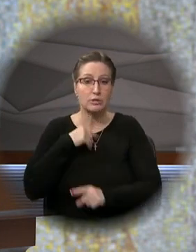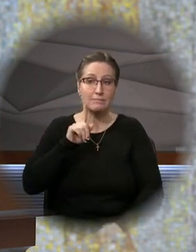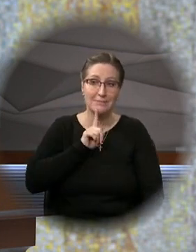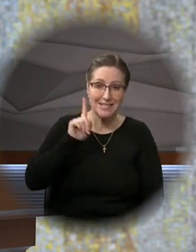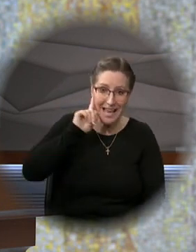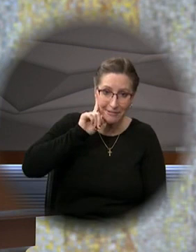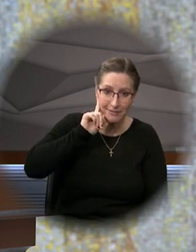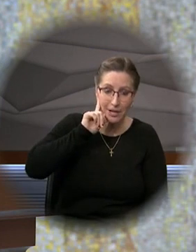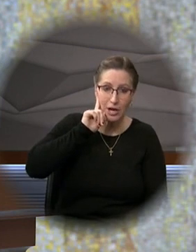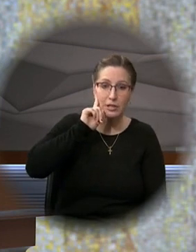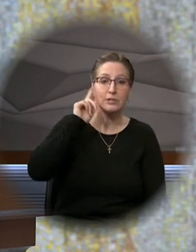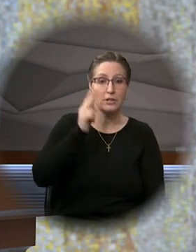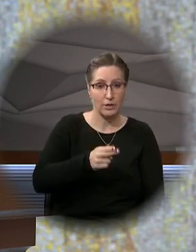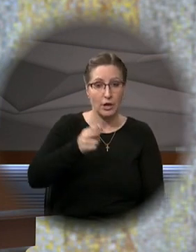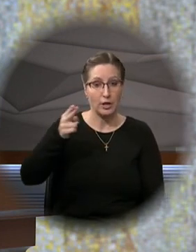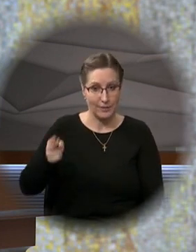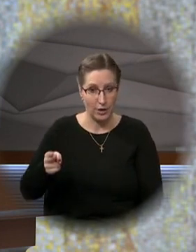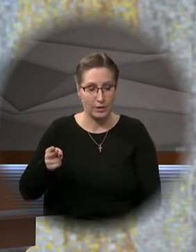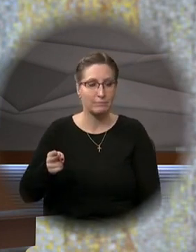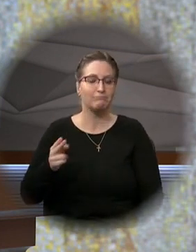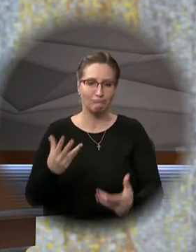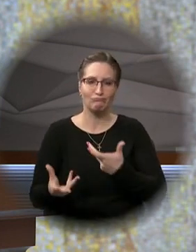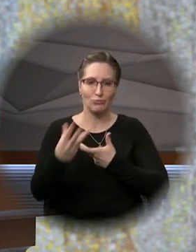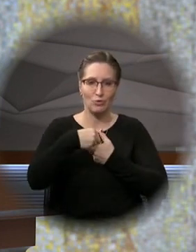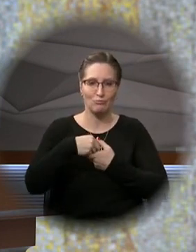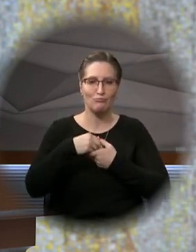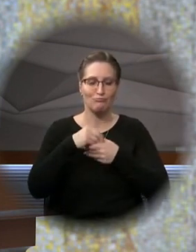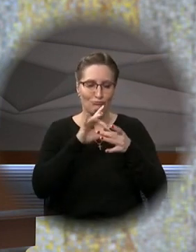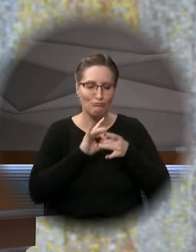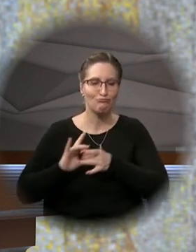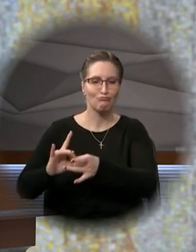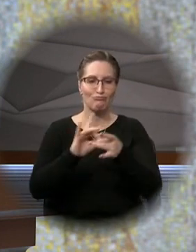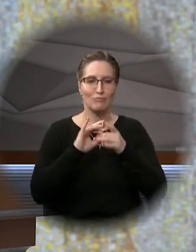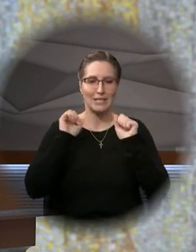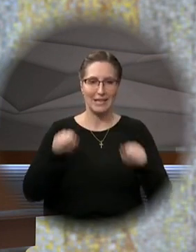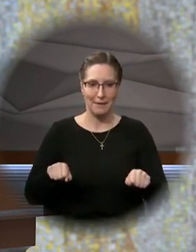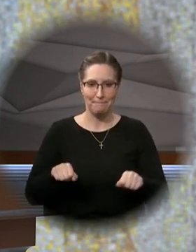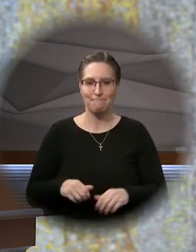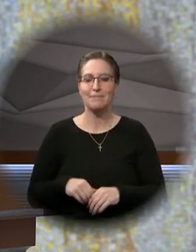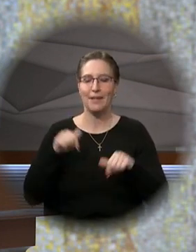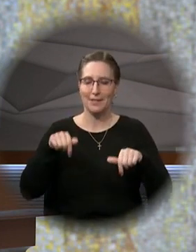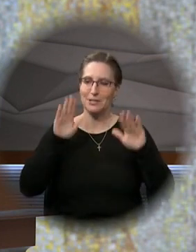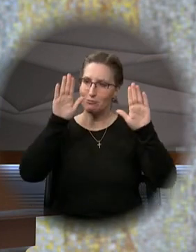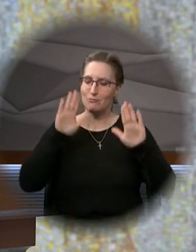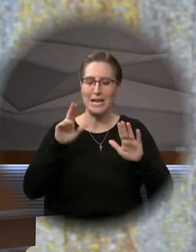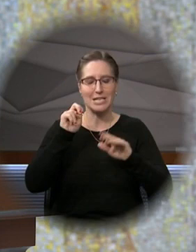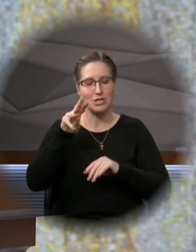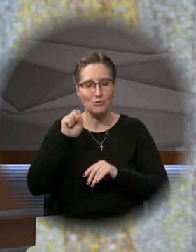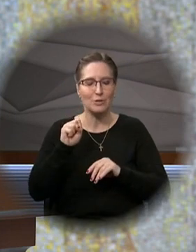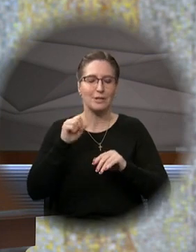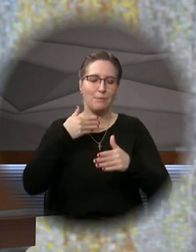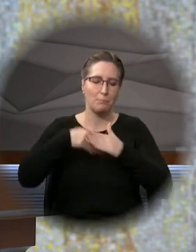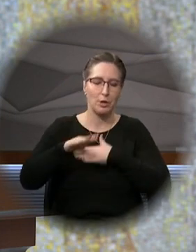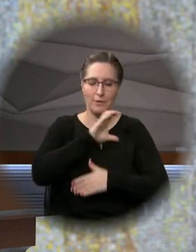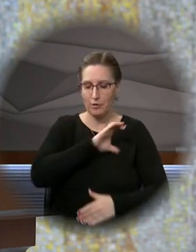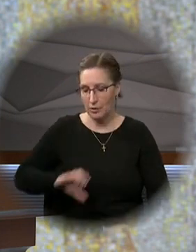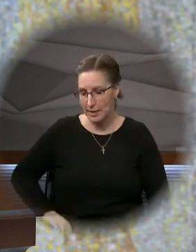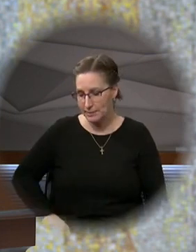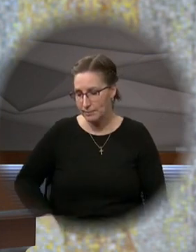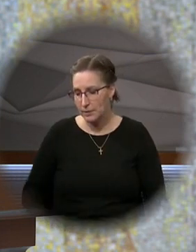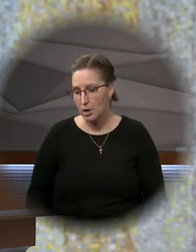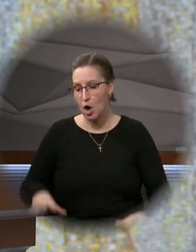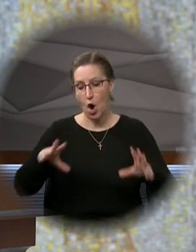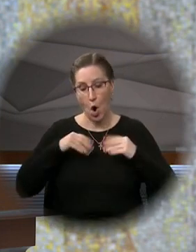deaf and hard of hearing with us this day of great news, the birth of Christ. The